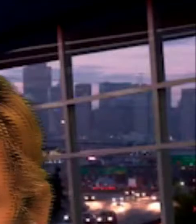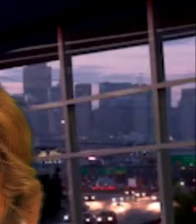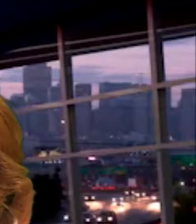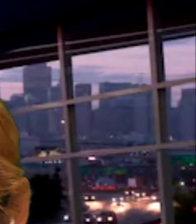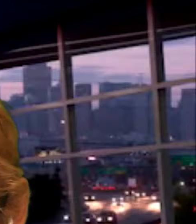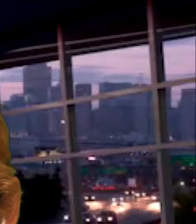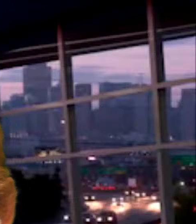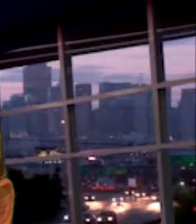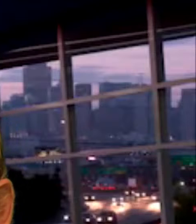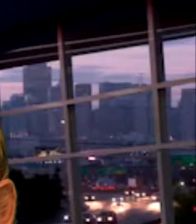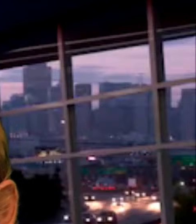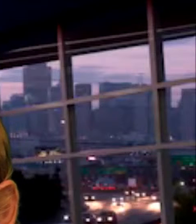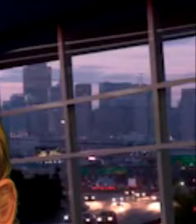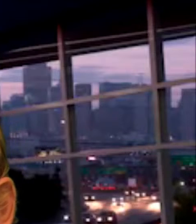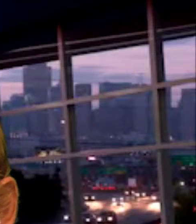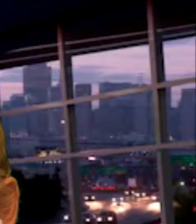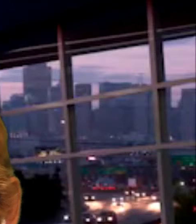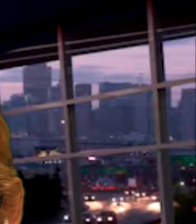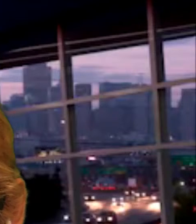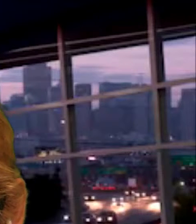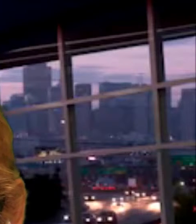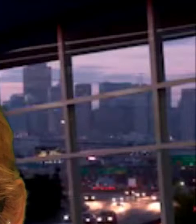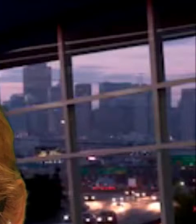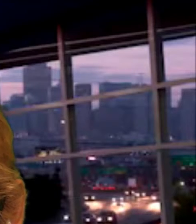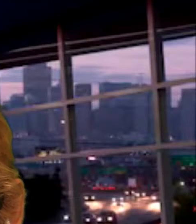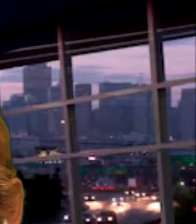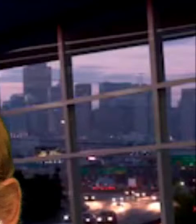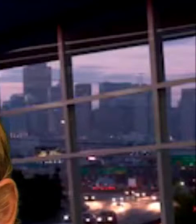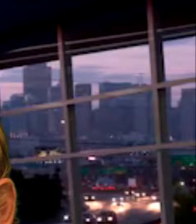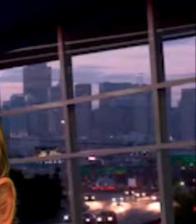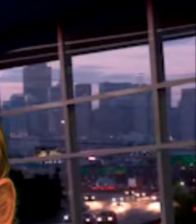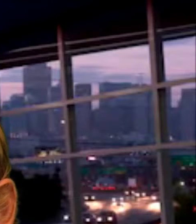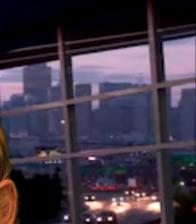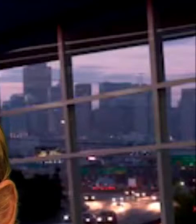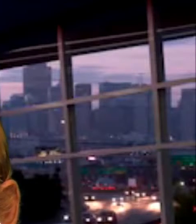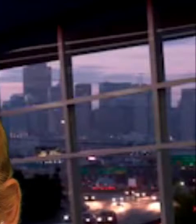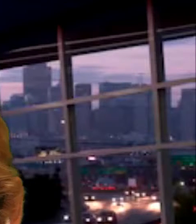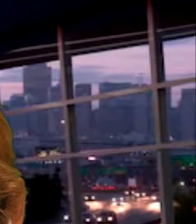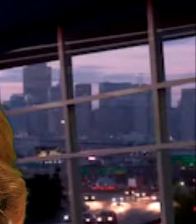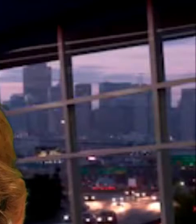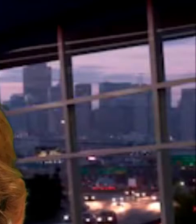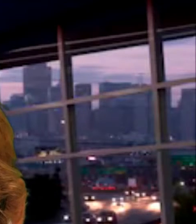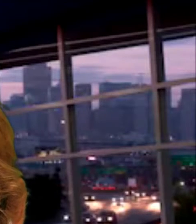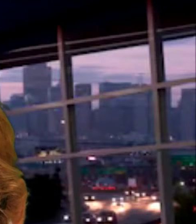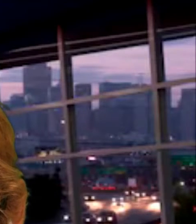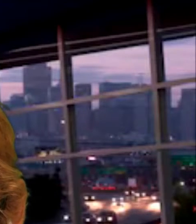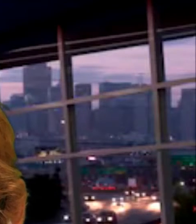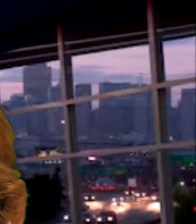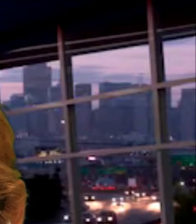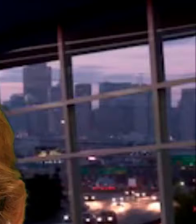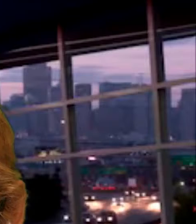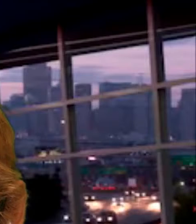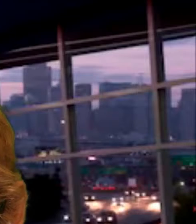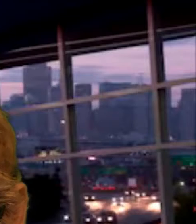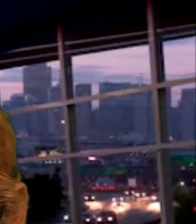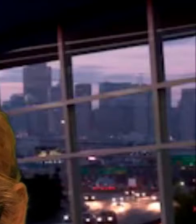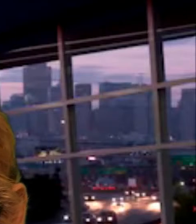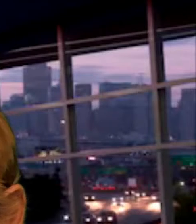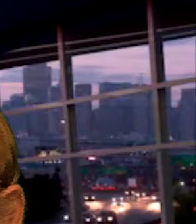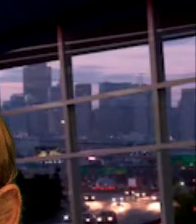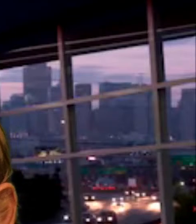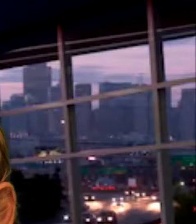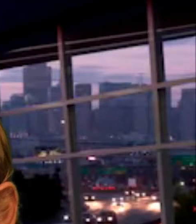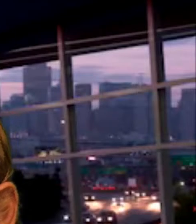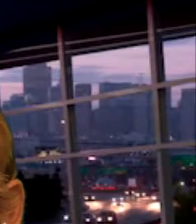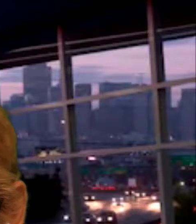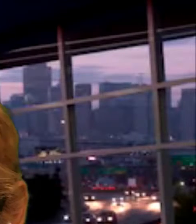day, or sum total this far, that people have died of COVID-19 only, had no other pre-existing conditions